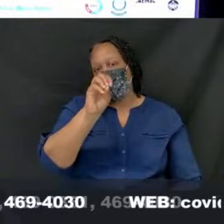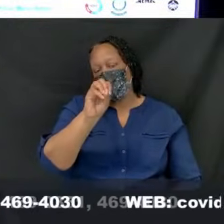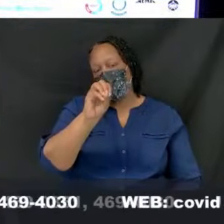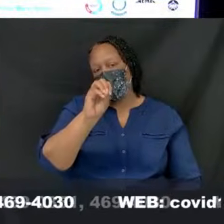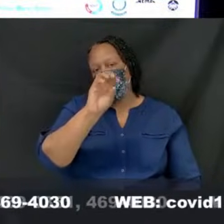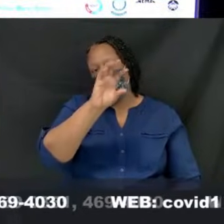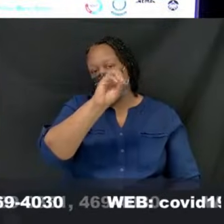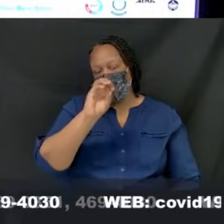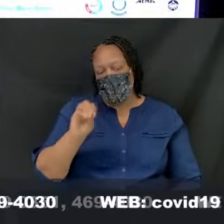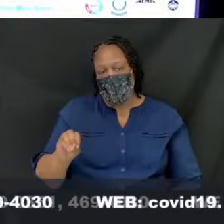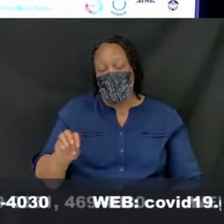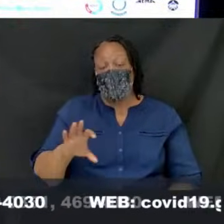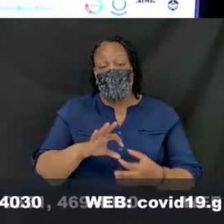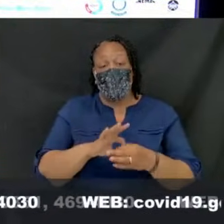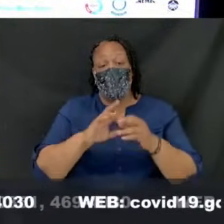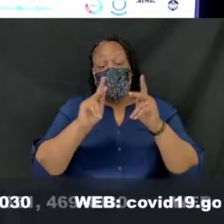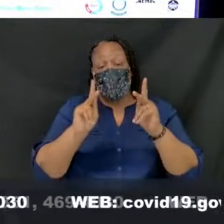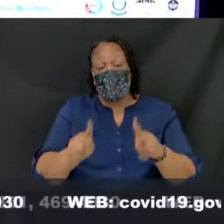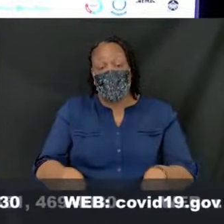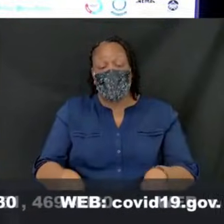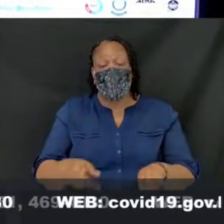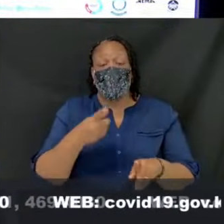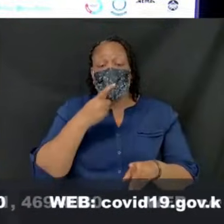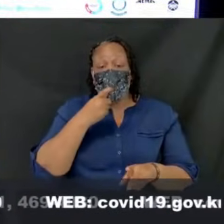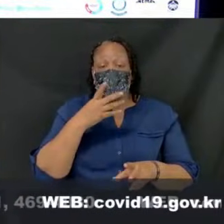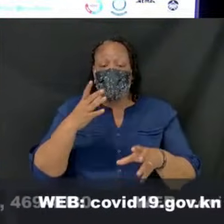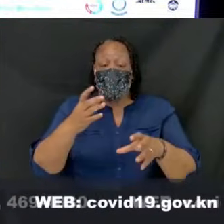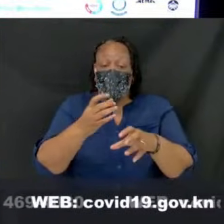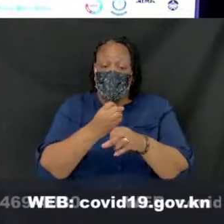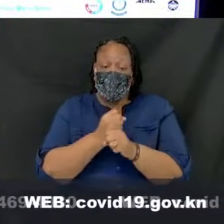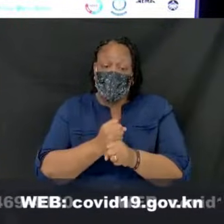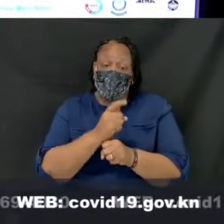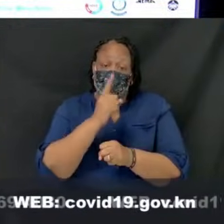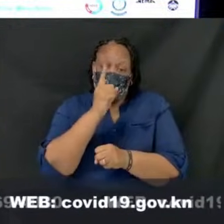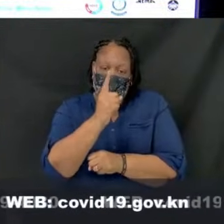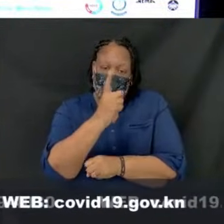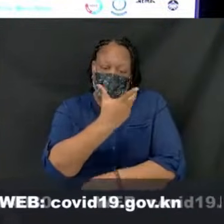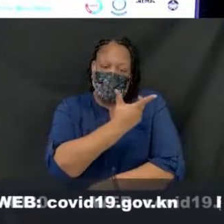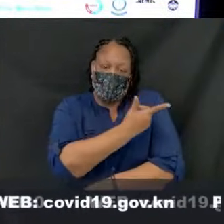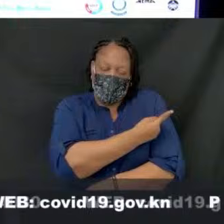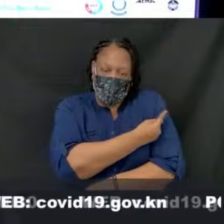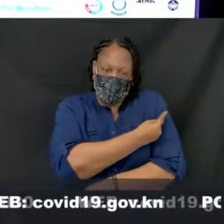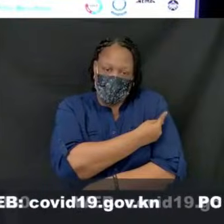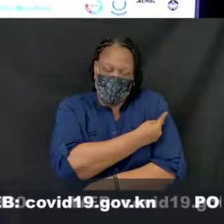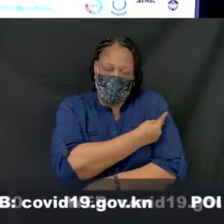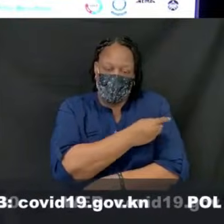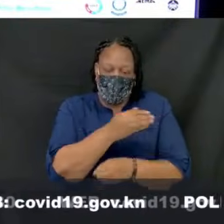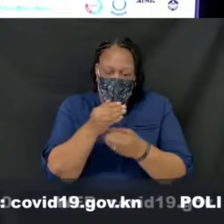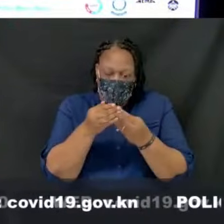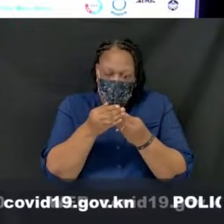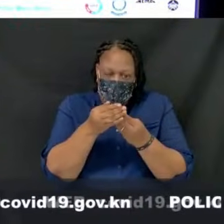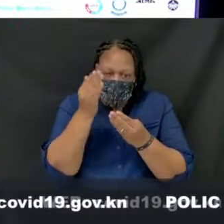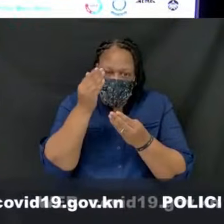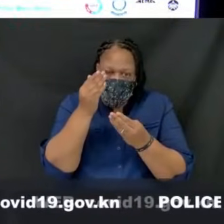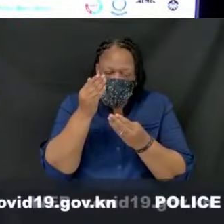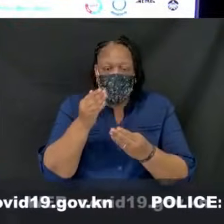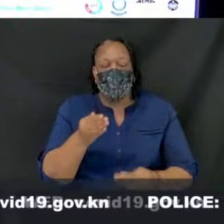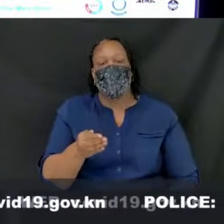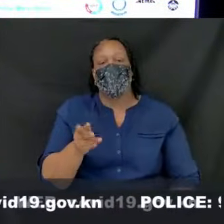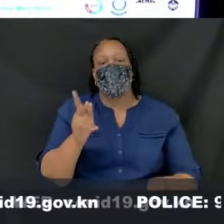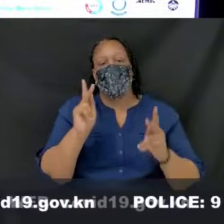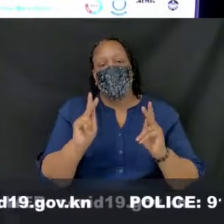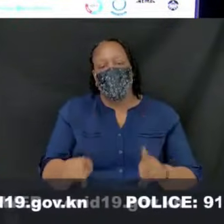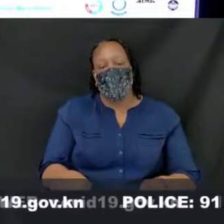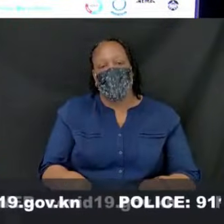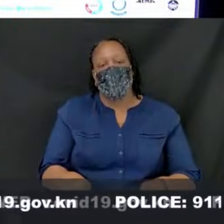the target population that has already had at least one dose. And we are almost at 70% with having the